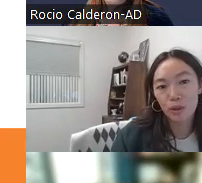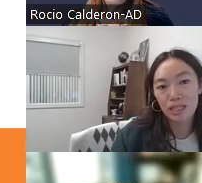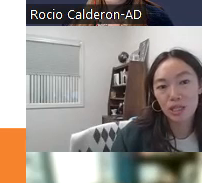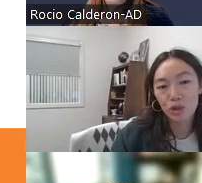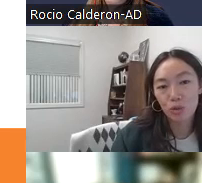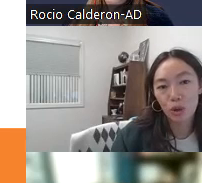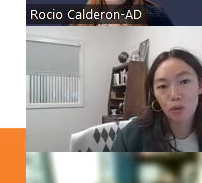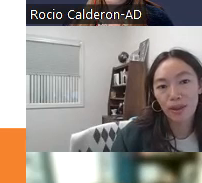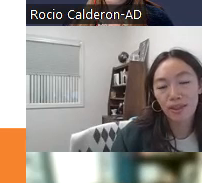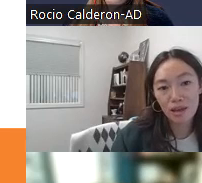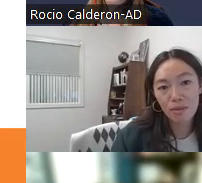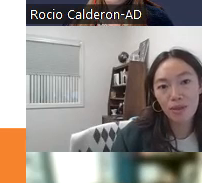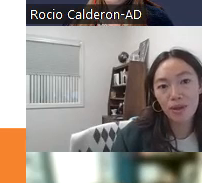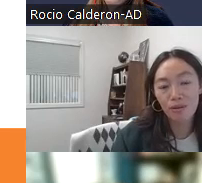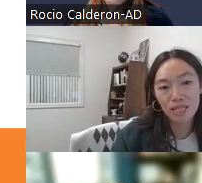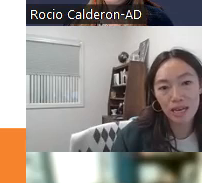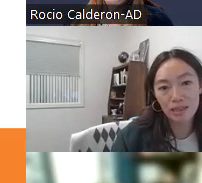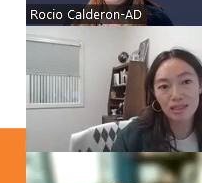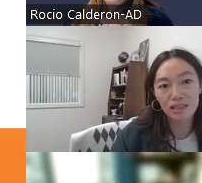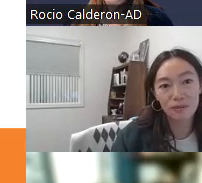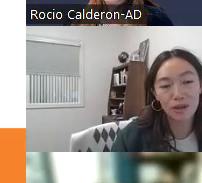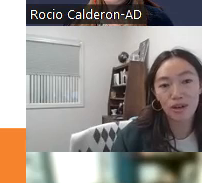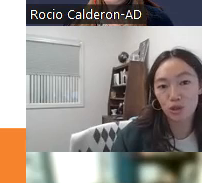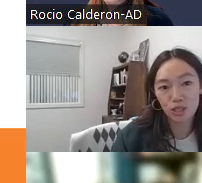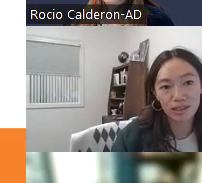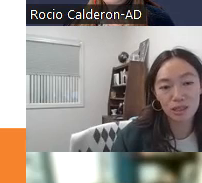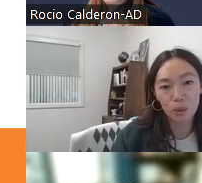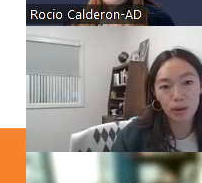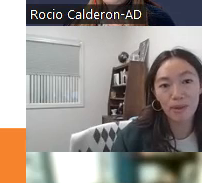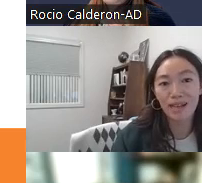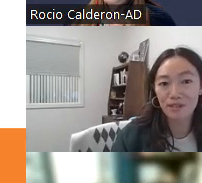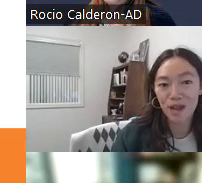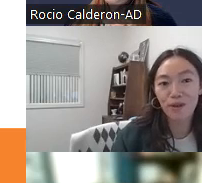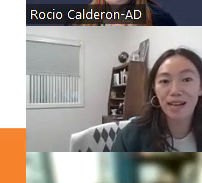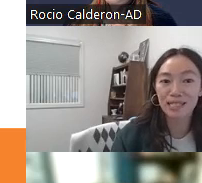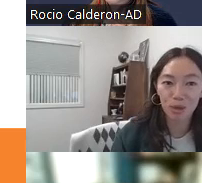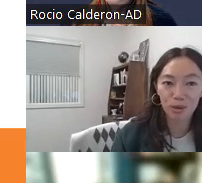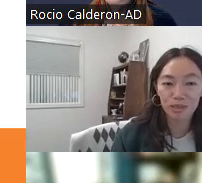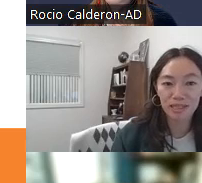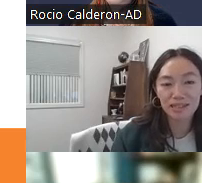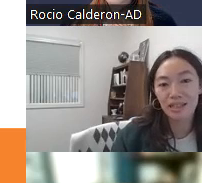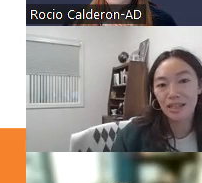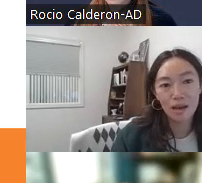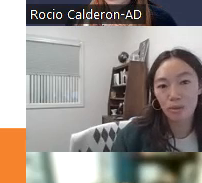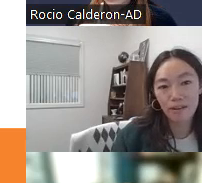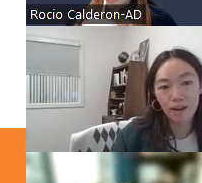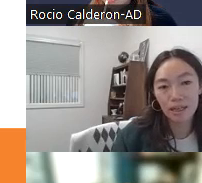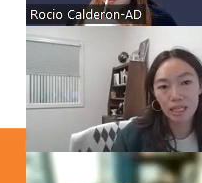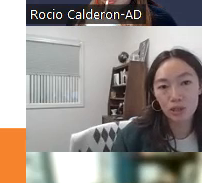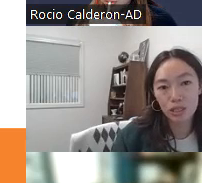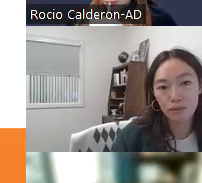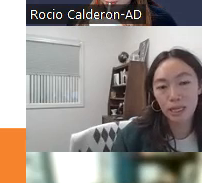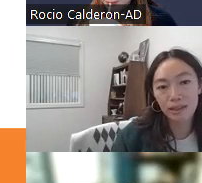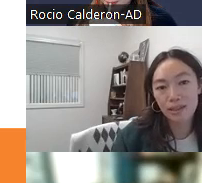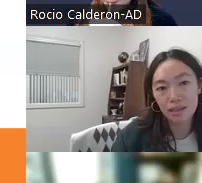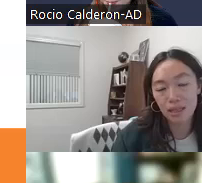we definitely want to continue to work with him and then all of the tenants to see if they're interested in this program. As of now, as the program stands, we haven't had